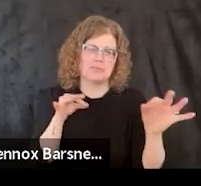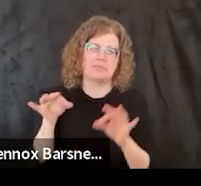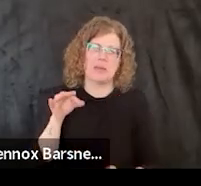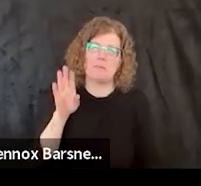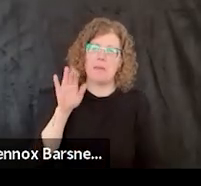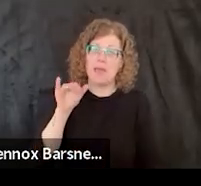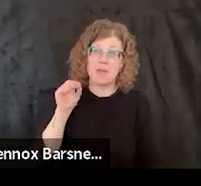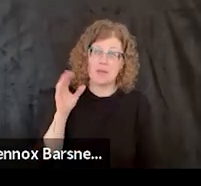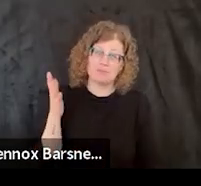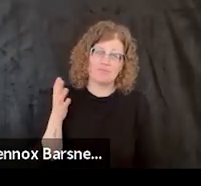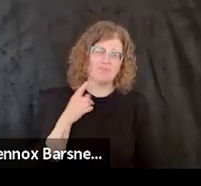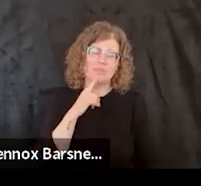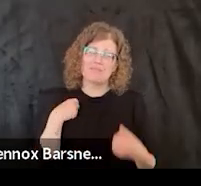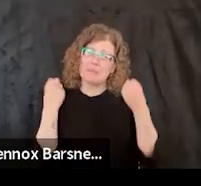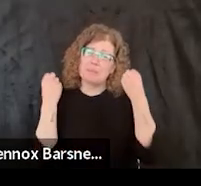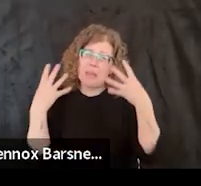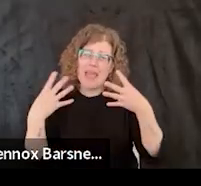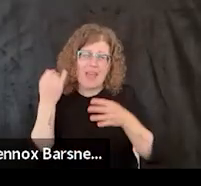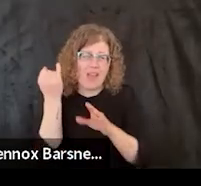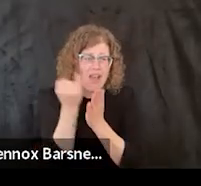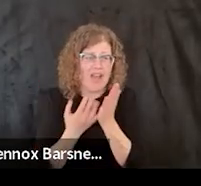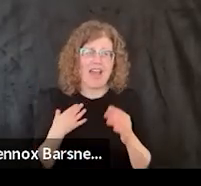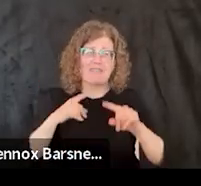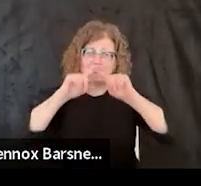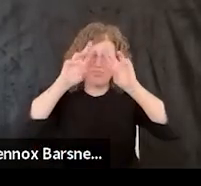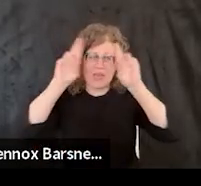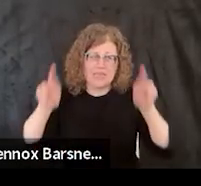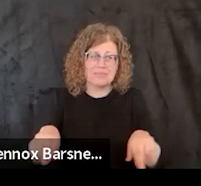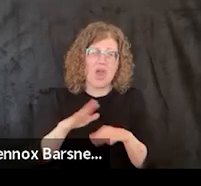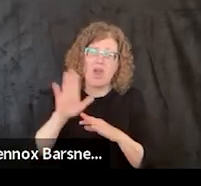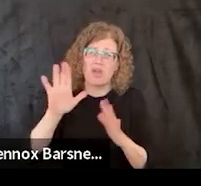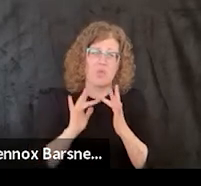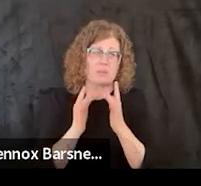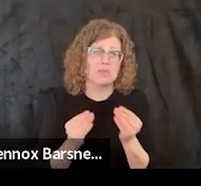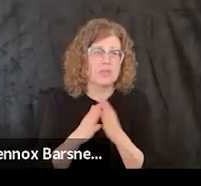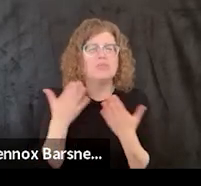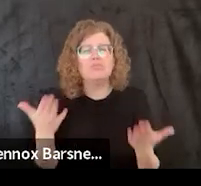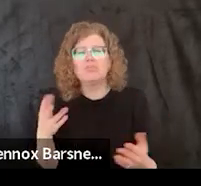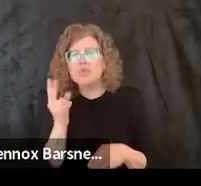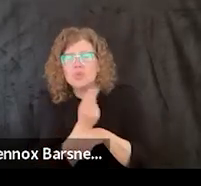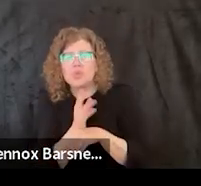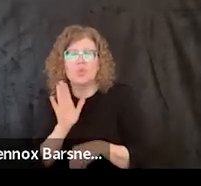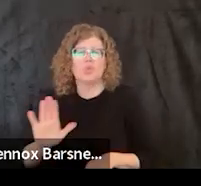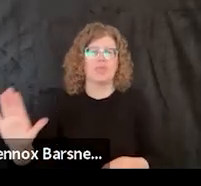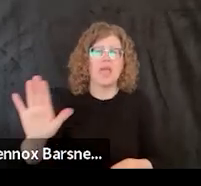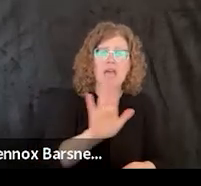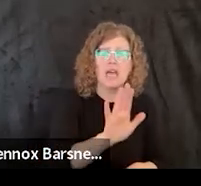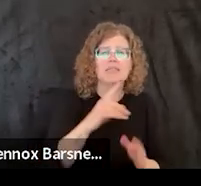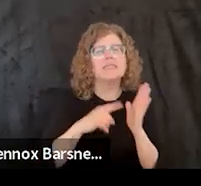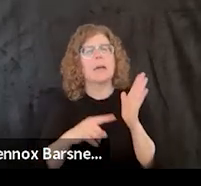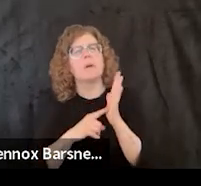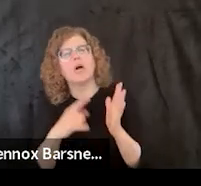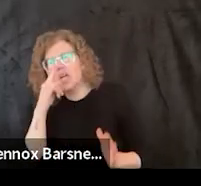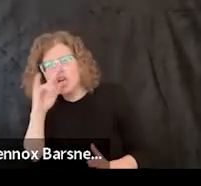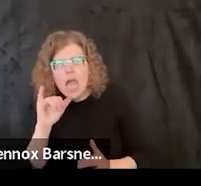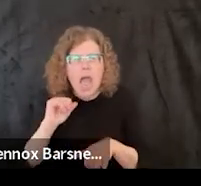their resumes available on their websites, which may be a helpful way to see the various ways that they can be formatted, particularly